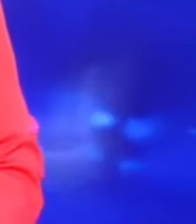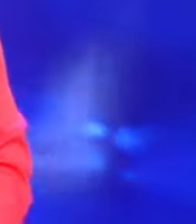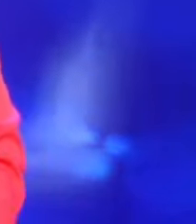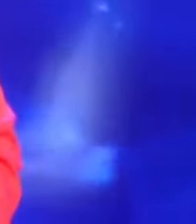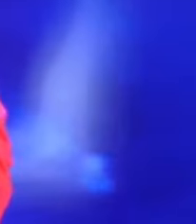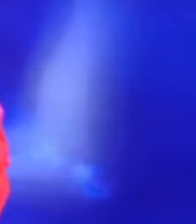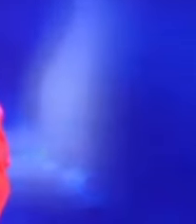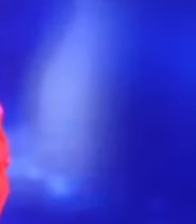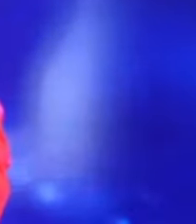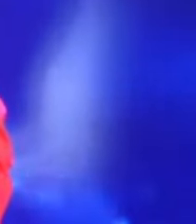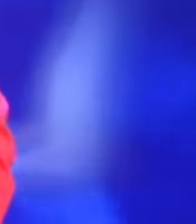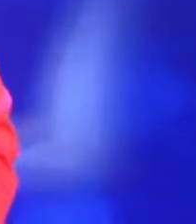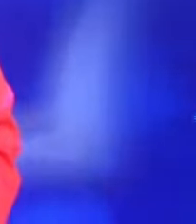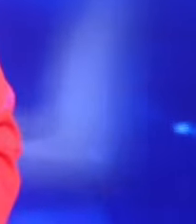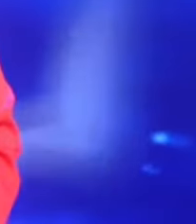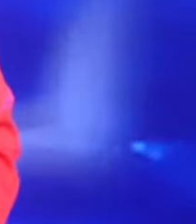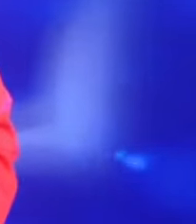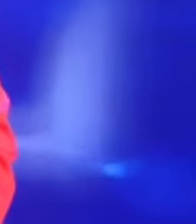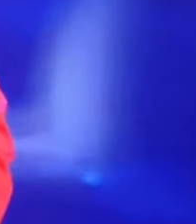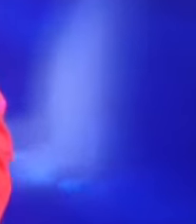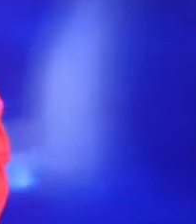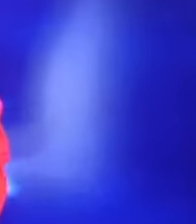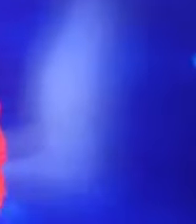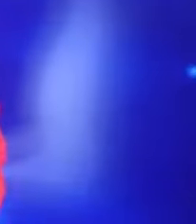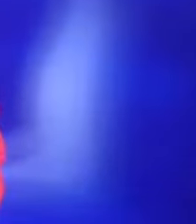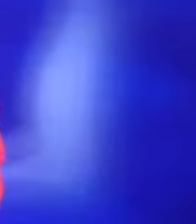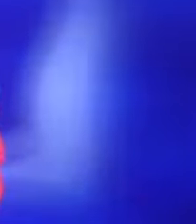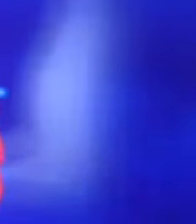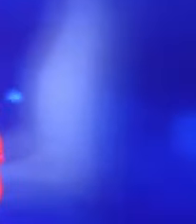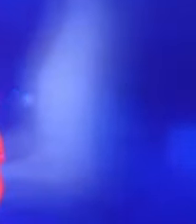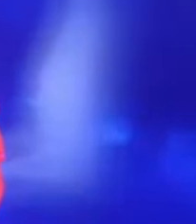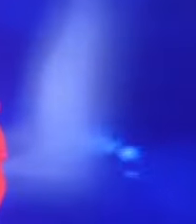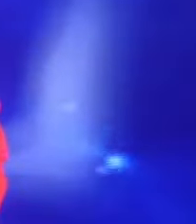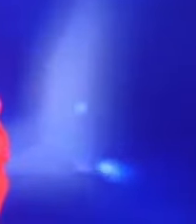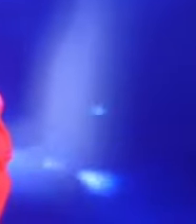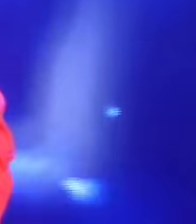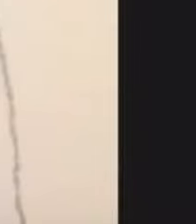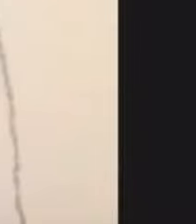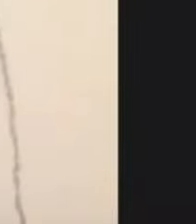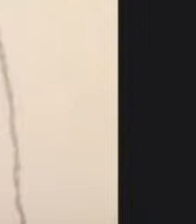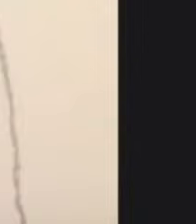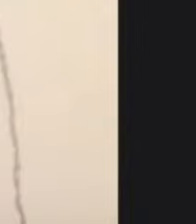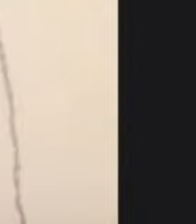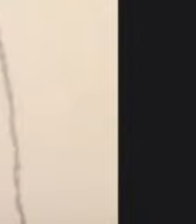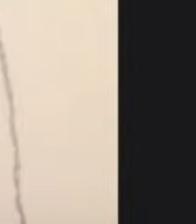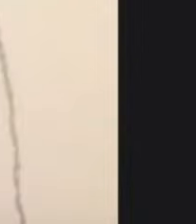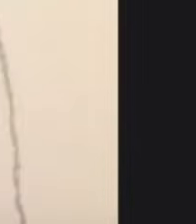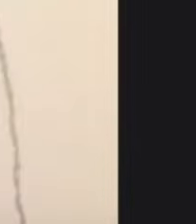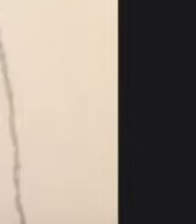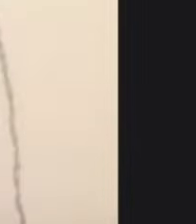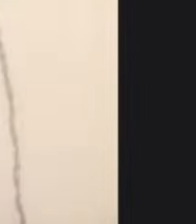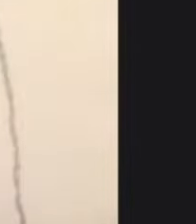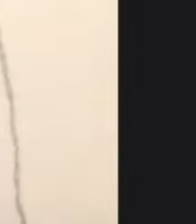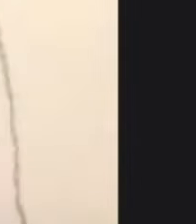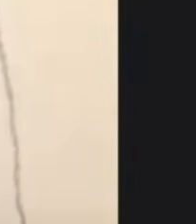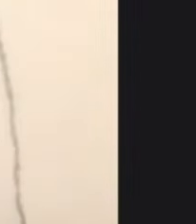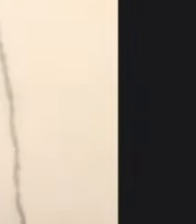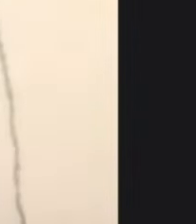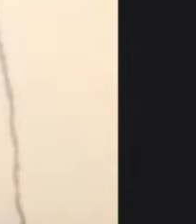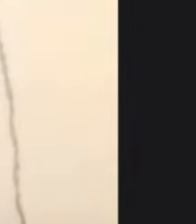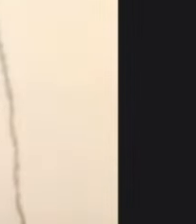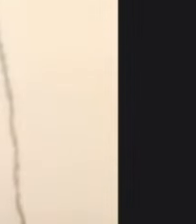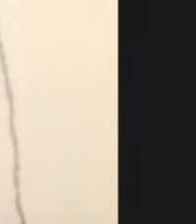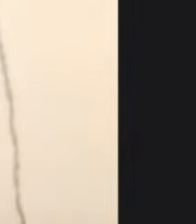We appreciate this love. Himbalo rianda rababa sikade. Hindele iba